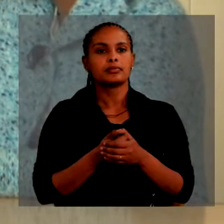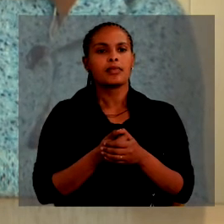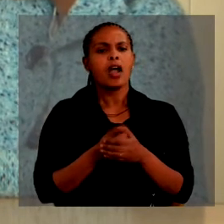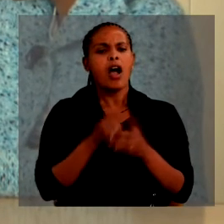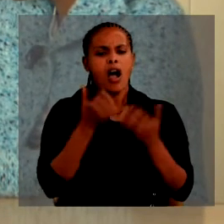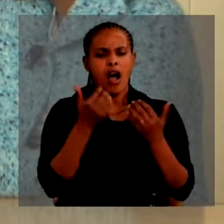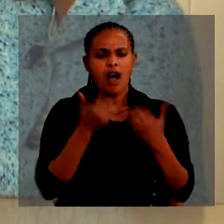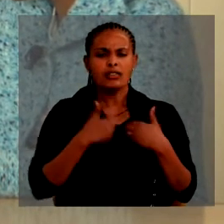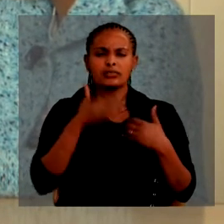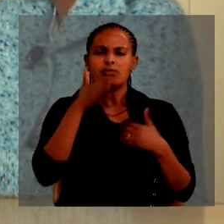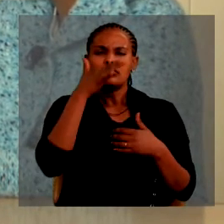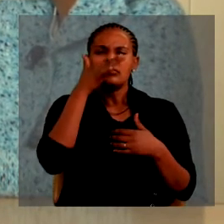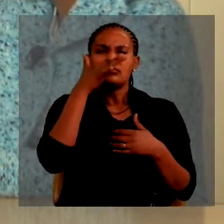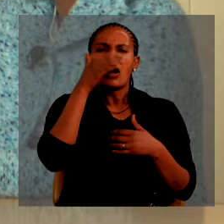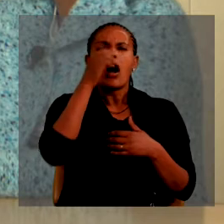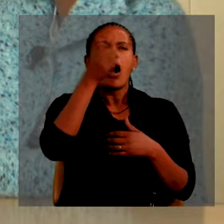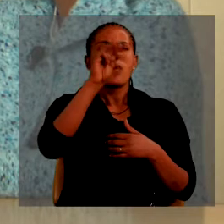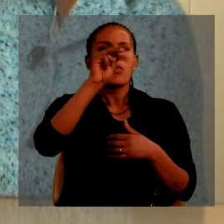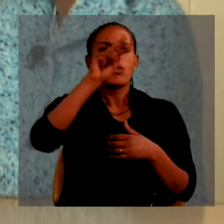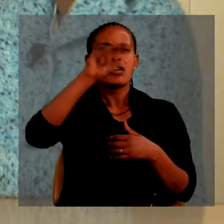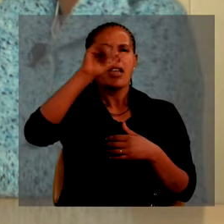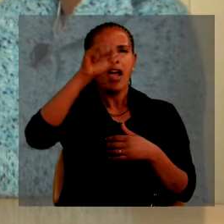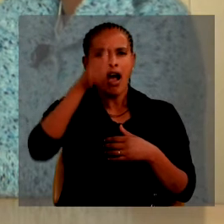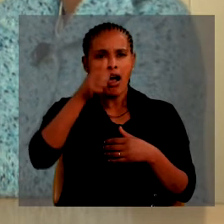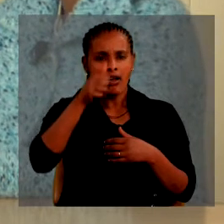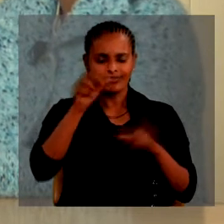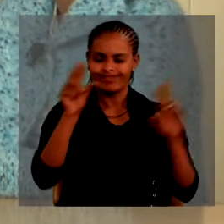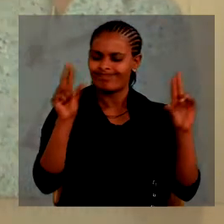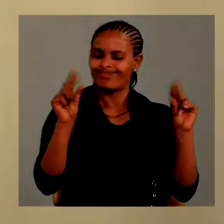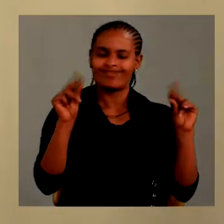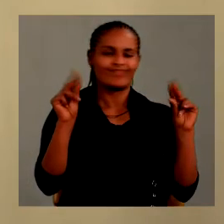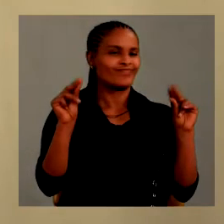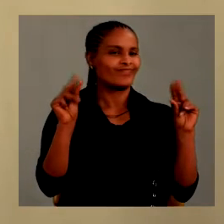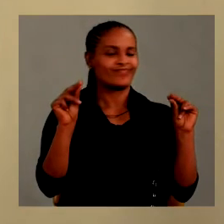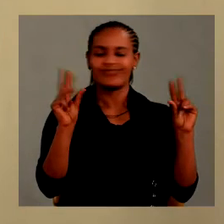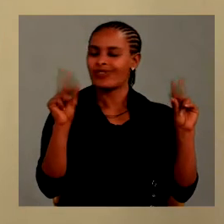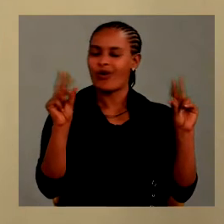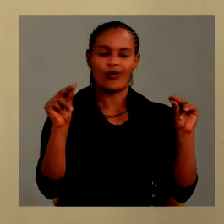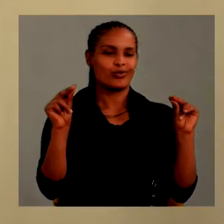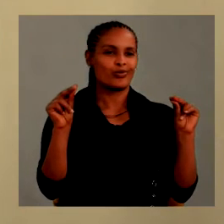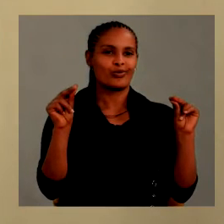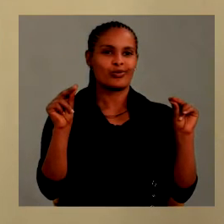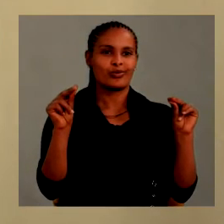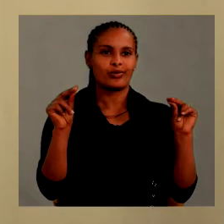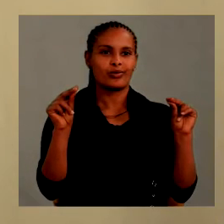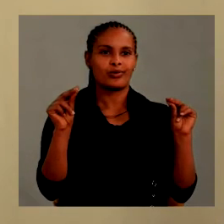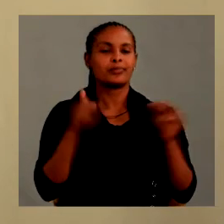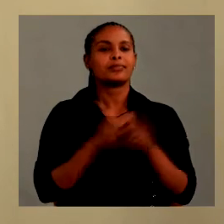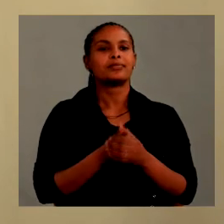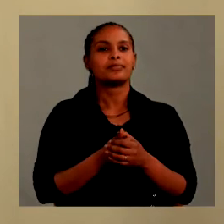Have you smelled ammonia? No, I haven't. Have you? No.